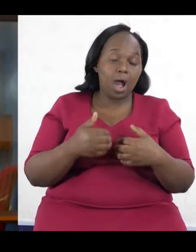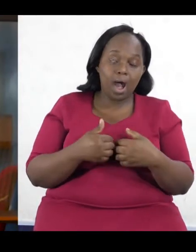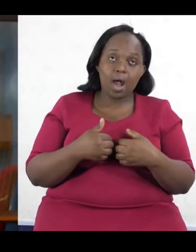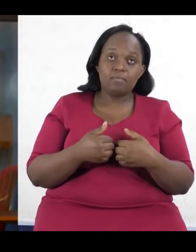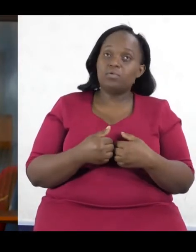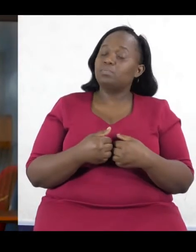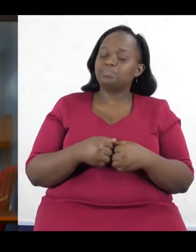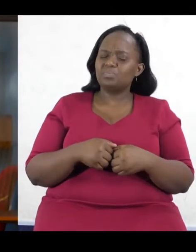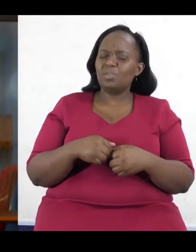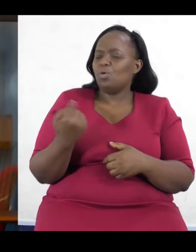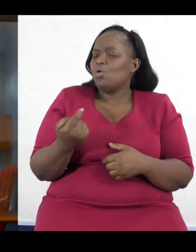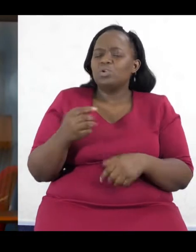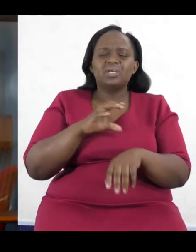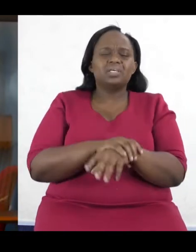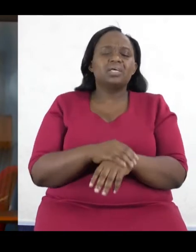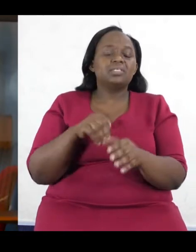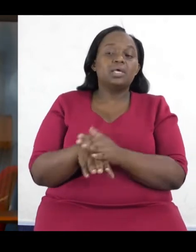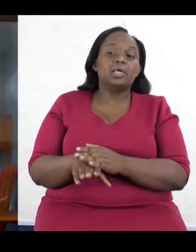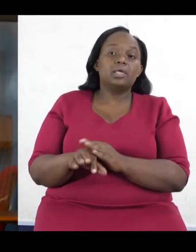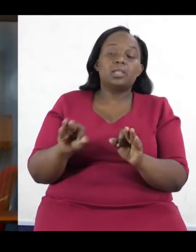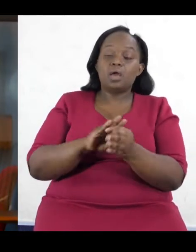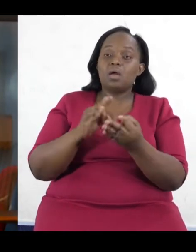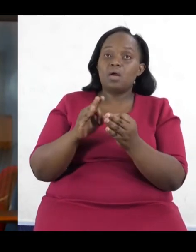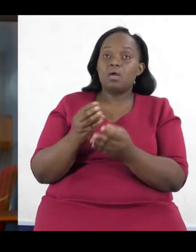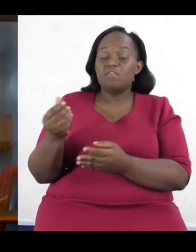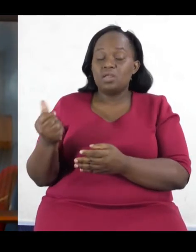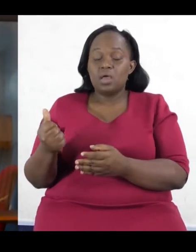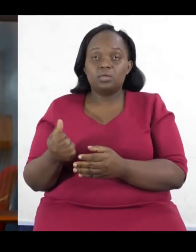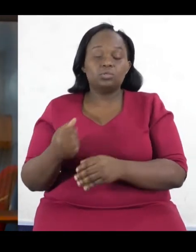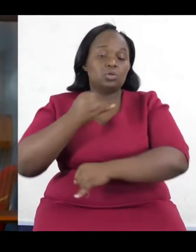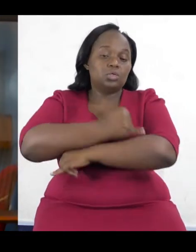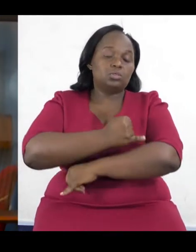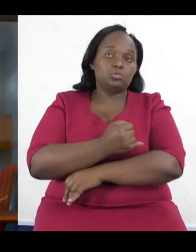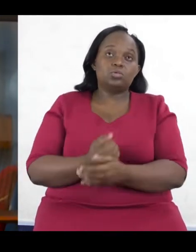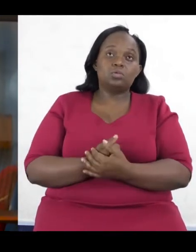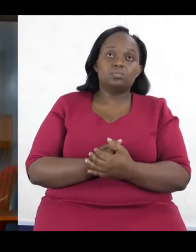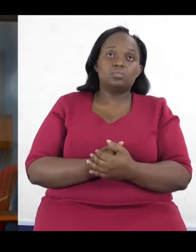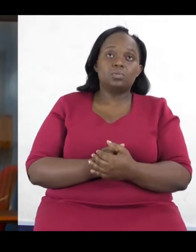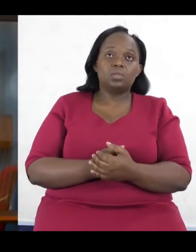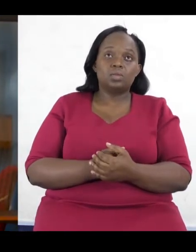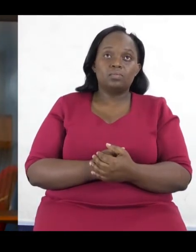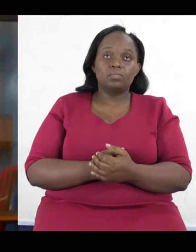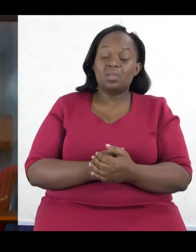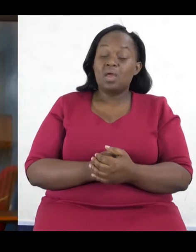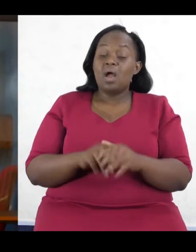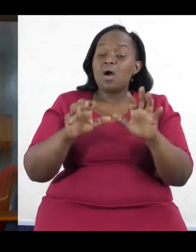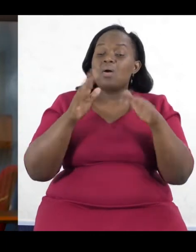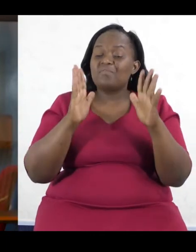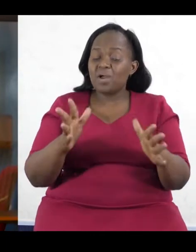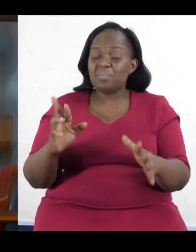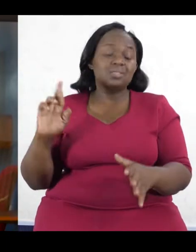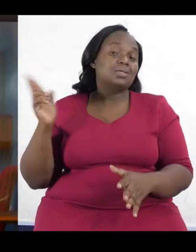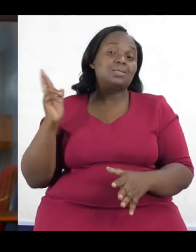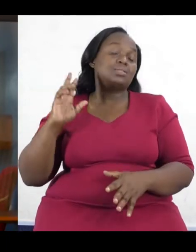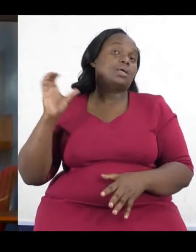be found in formal financial institutions. And a concern with these formal institutions is farmers are risky clients